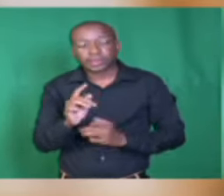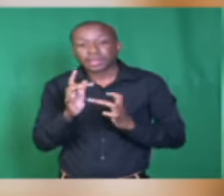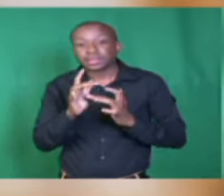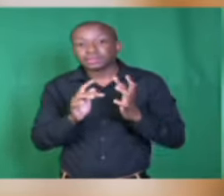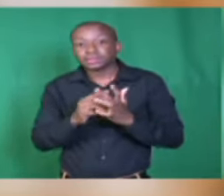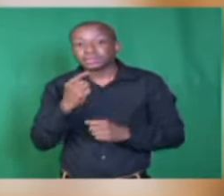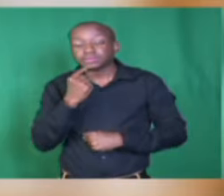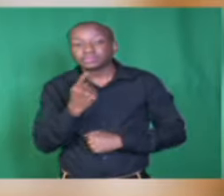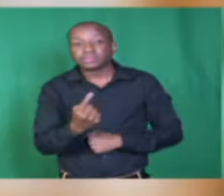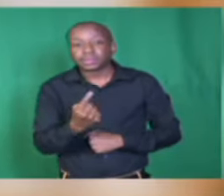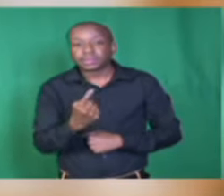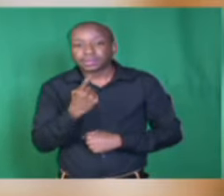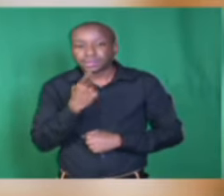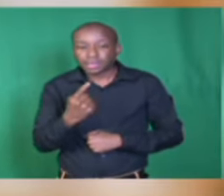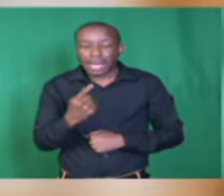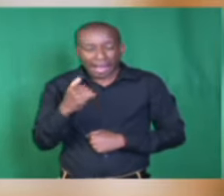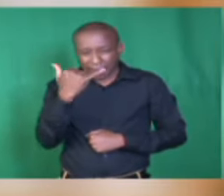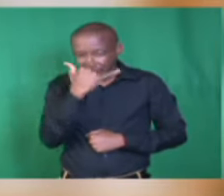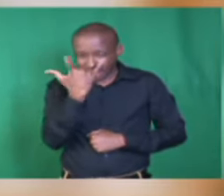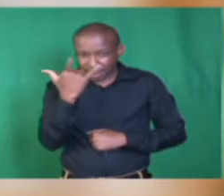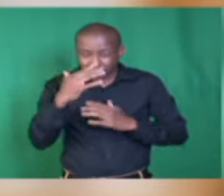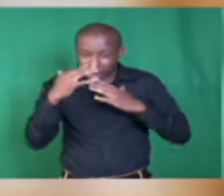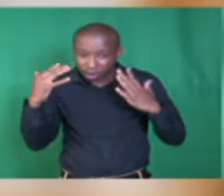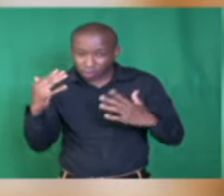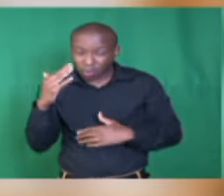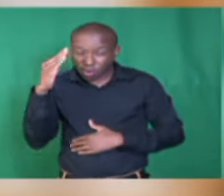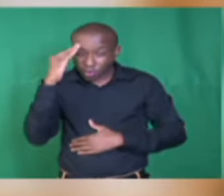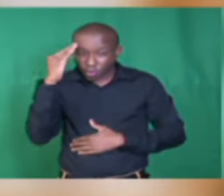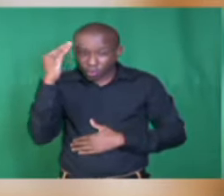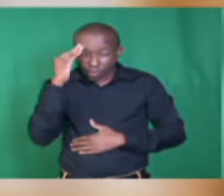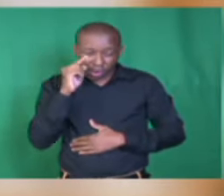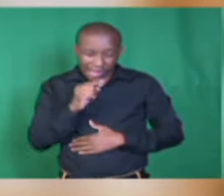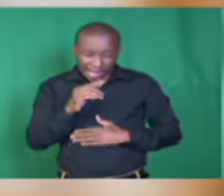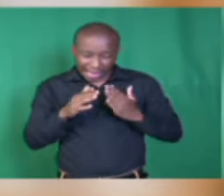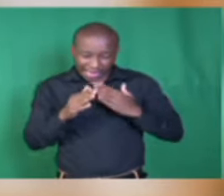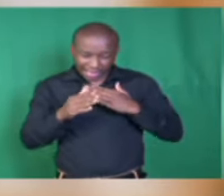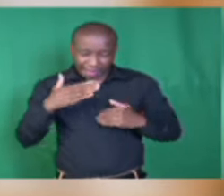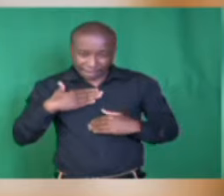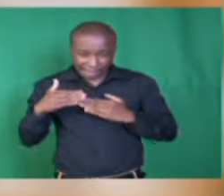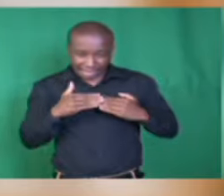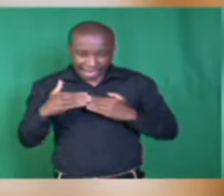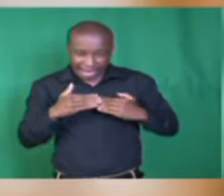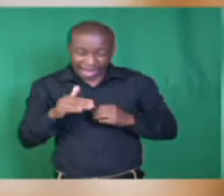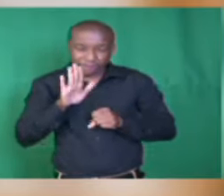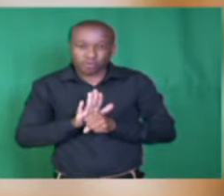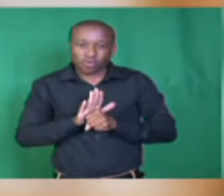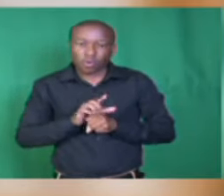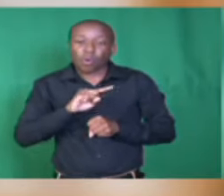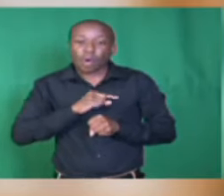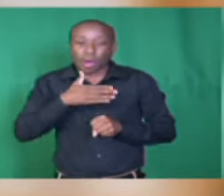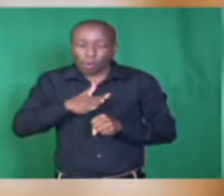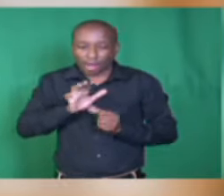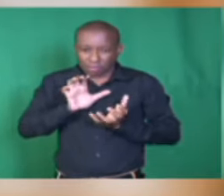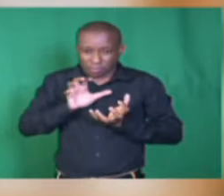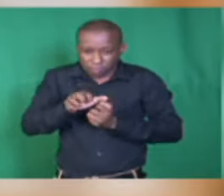Christ was so wise, so clever, that he knew that whatever response that he gave, they were going to use it to